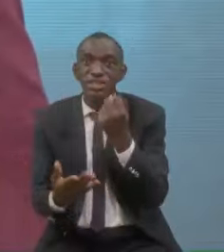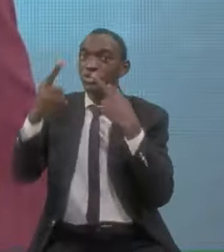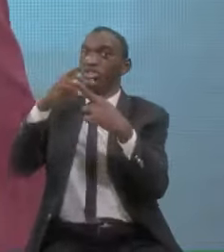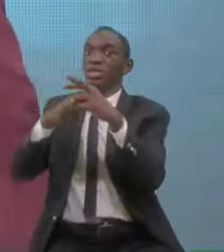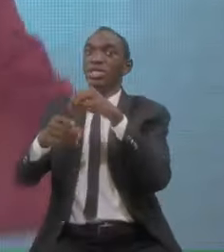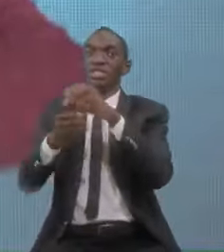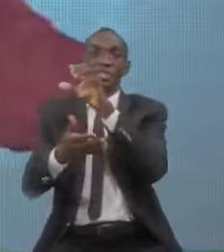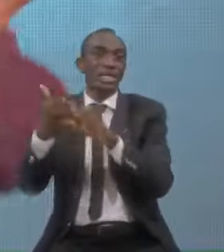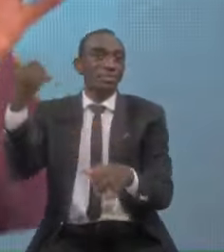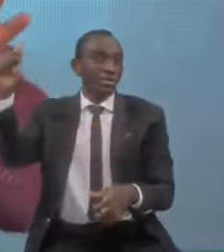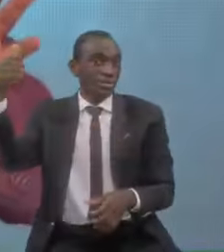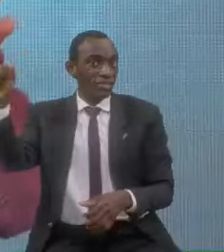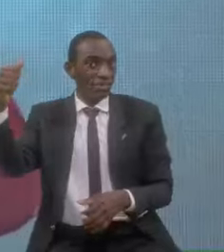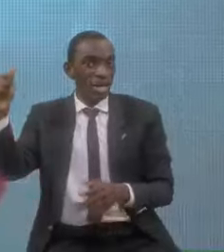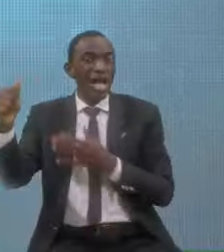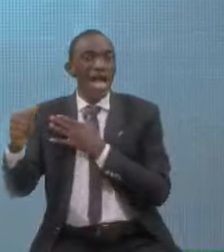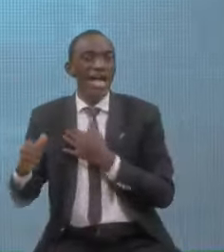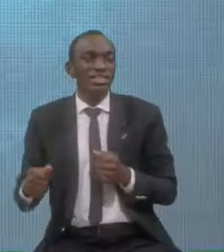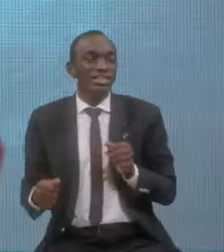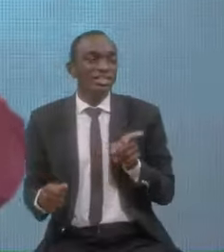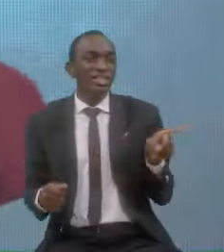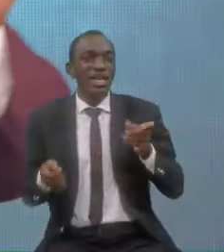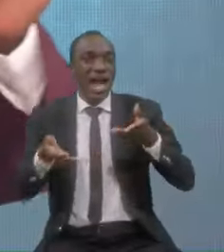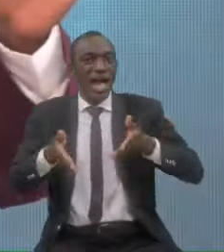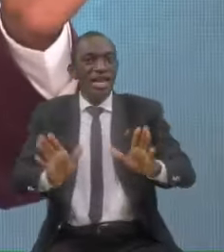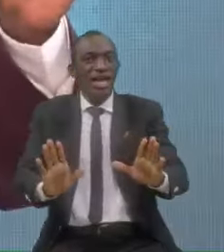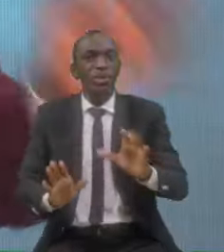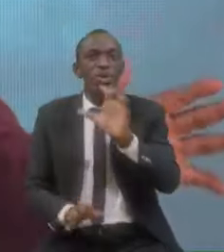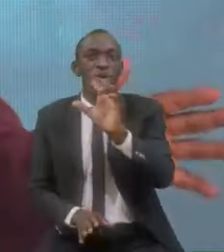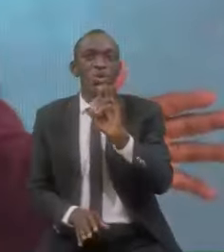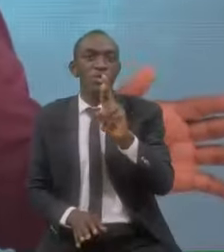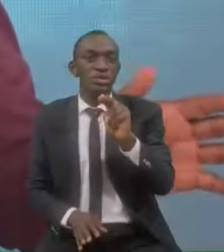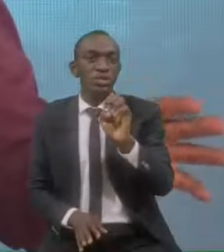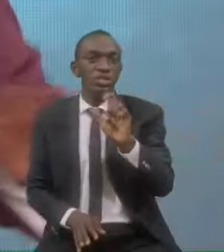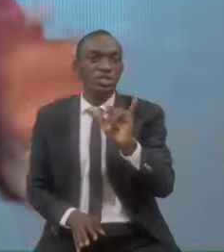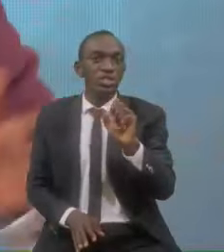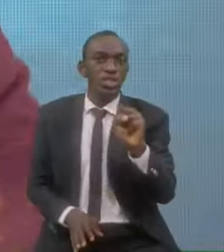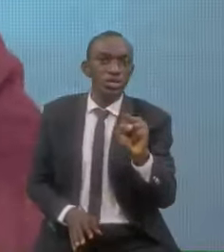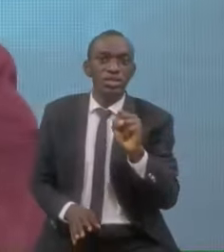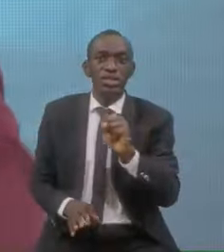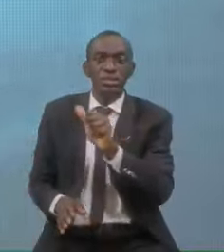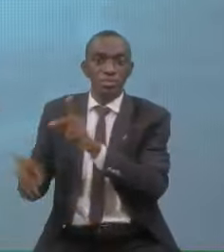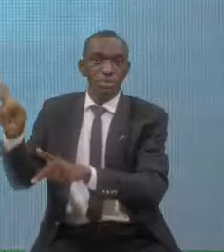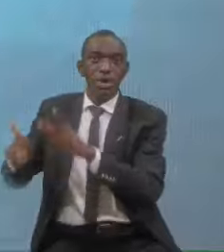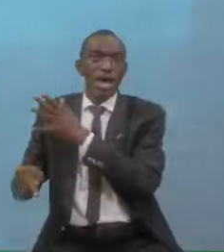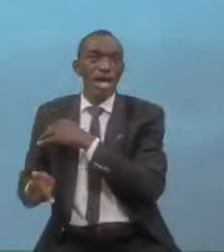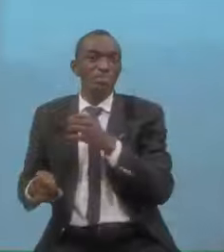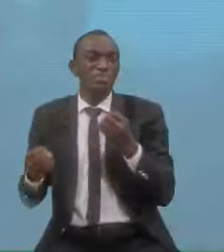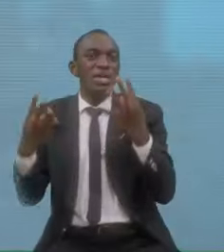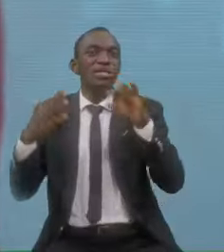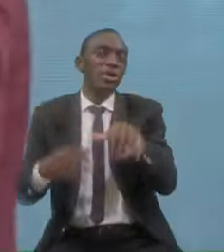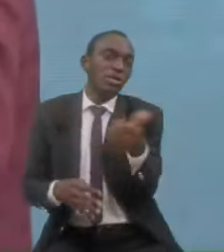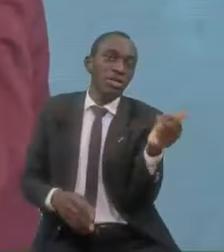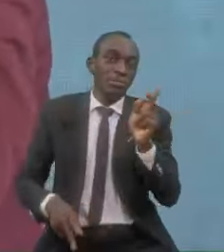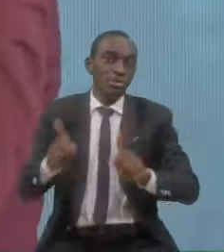10, and he allowed Cornelius and his people, many of them, to